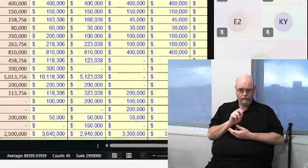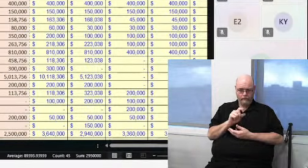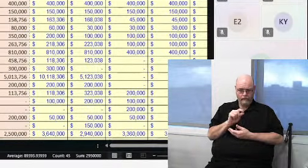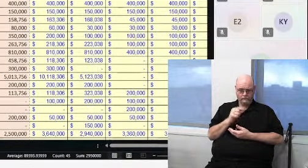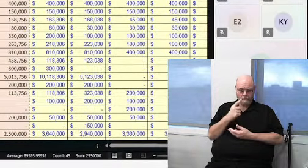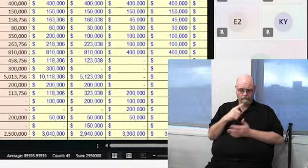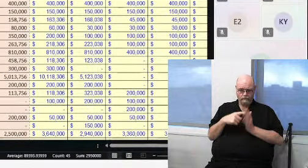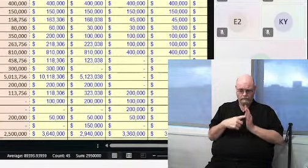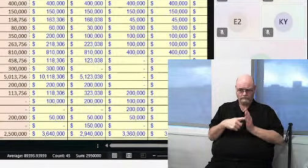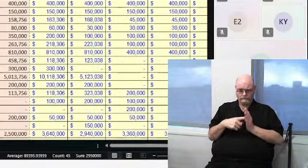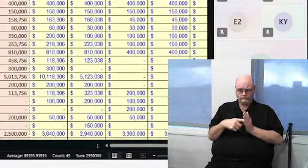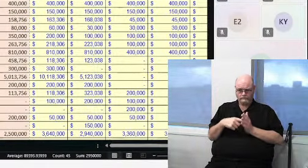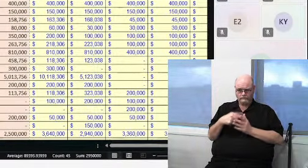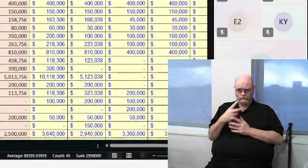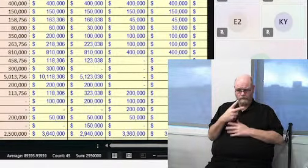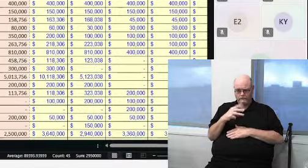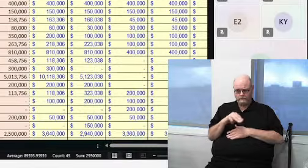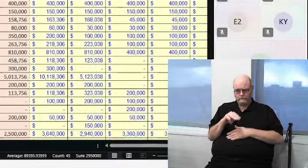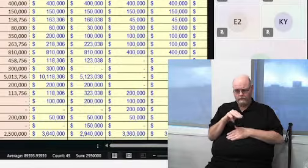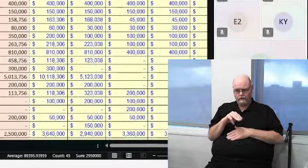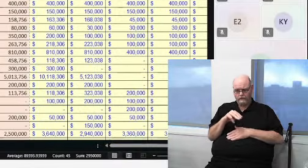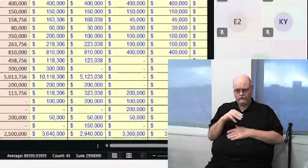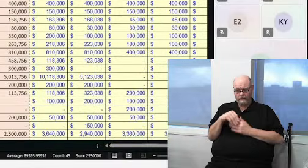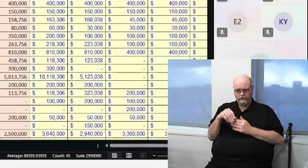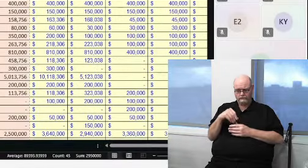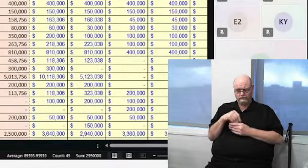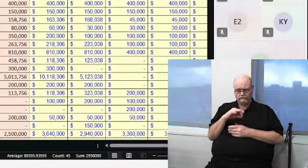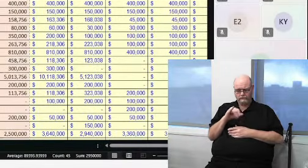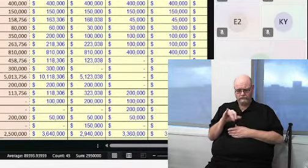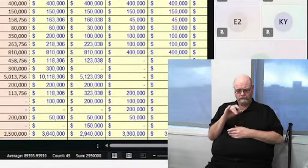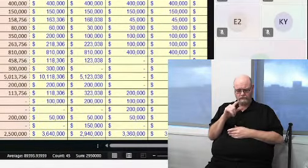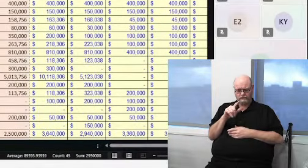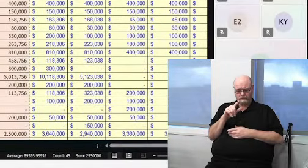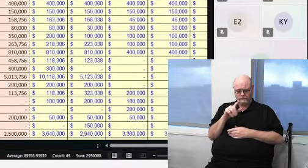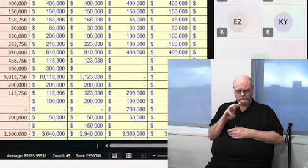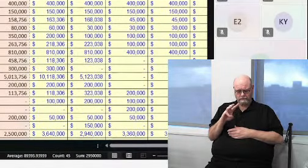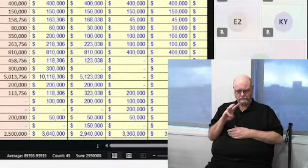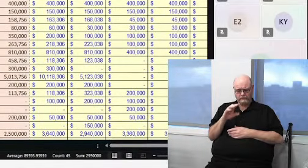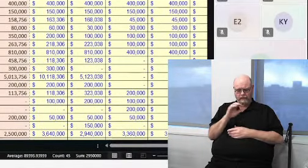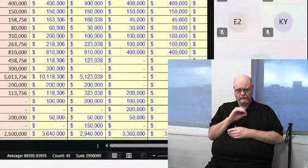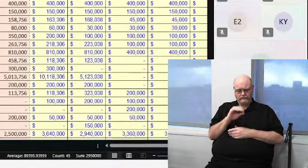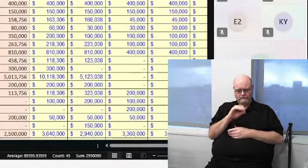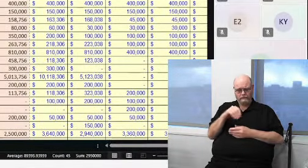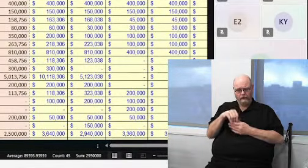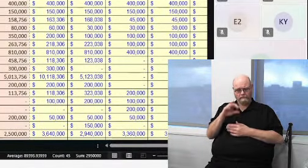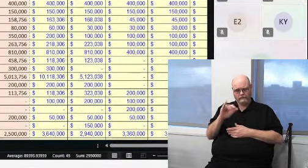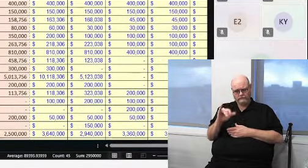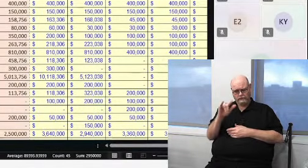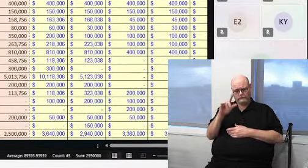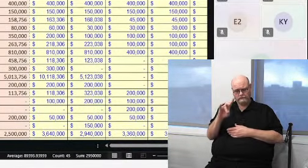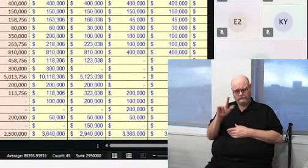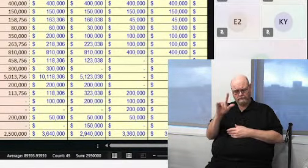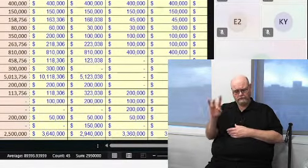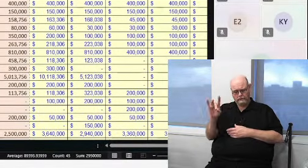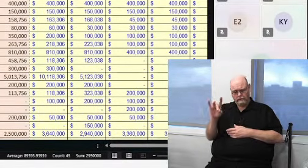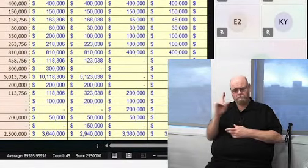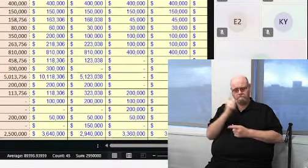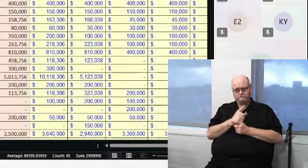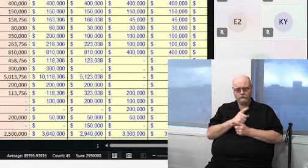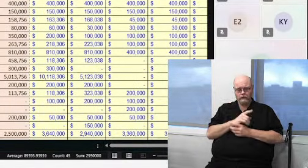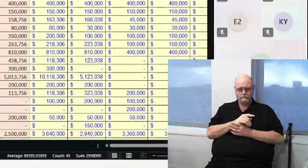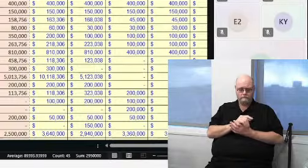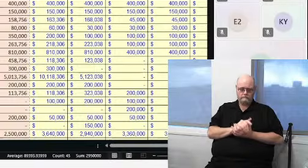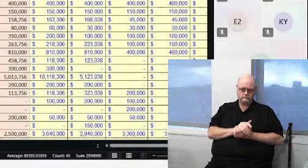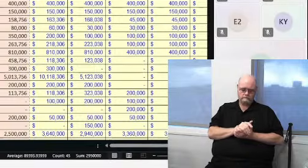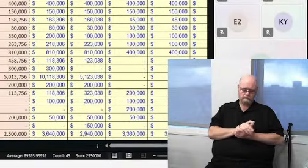And for line 20, for example, it's $2 million in fiscal year 26 and yes, 0 in fiscal year 27 and 28, right?